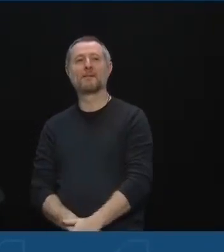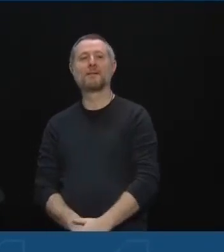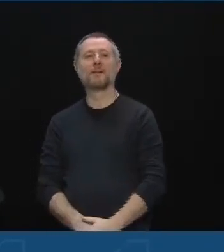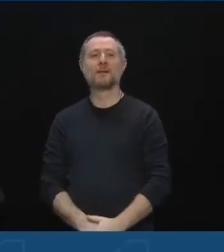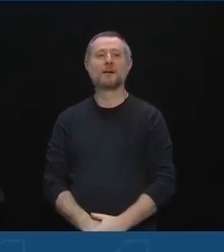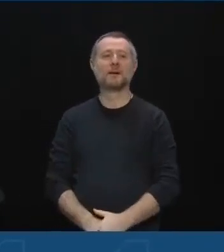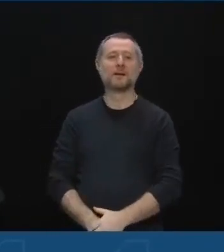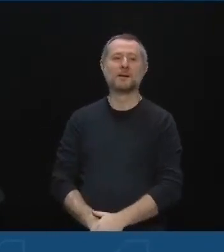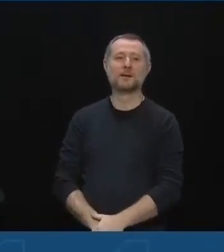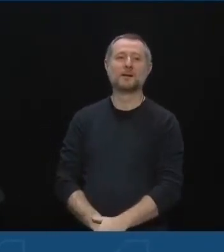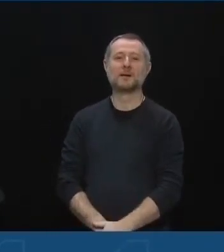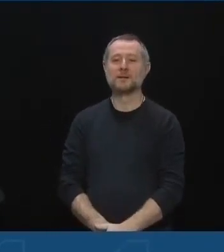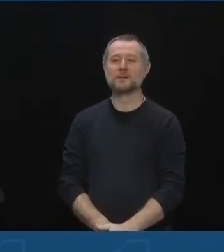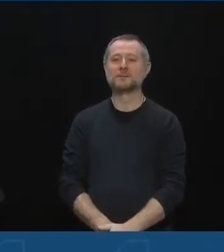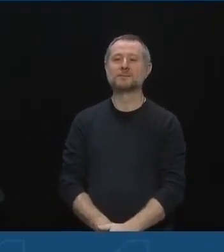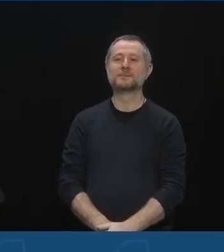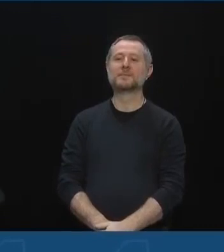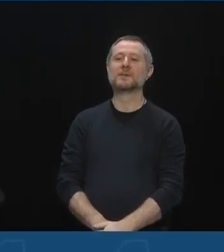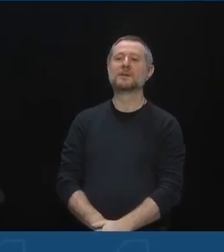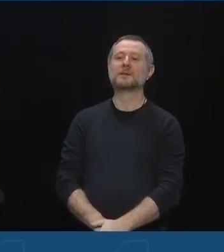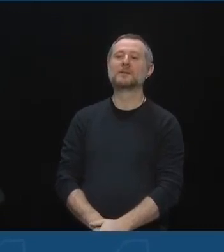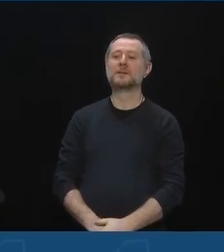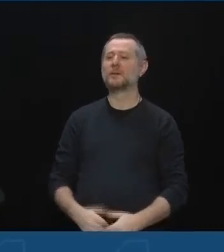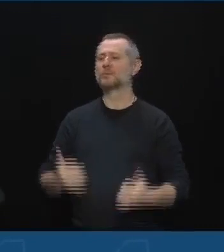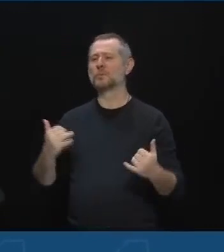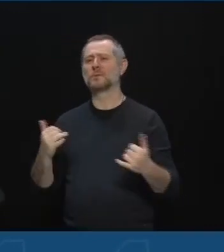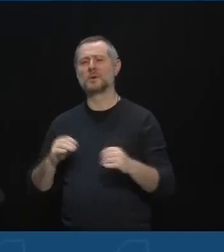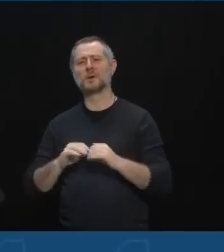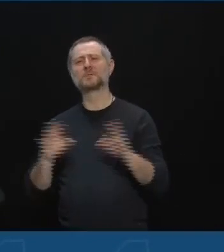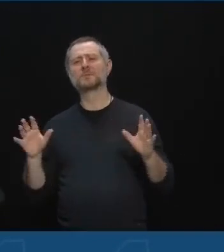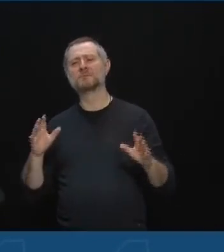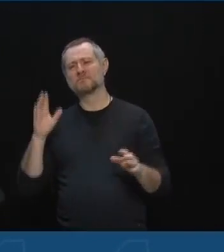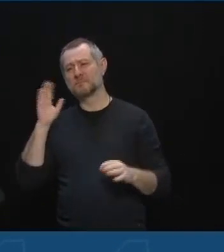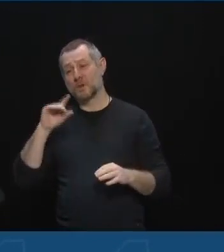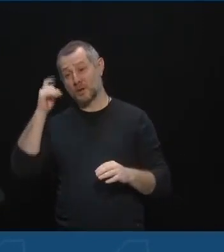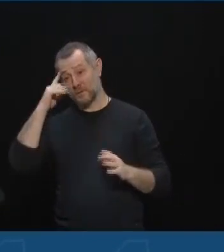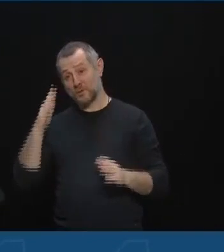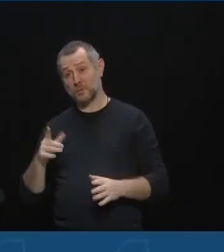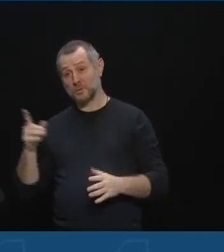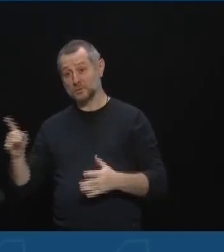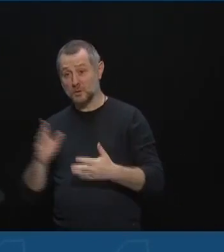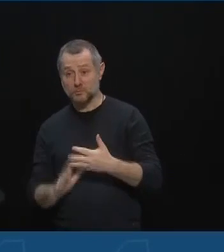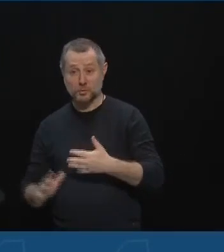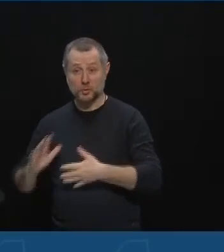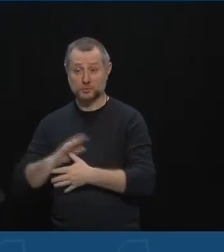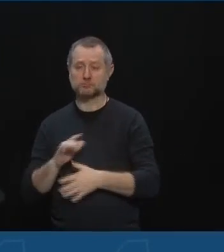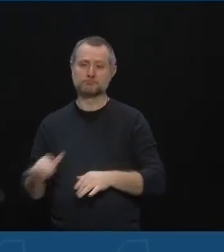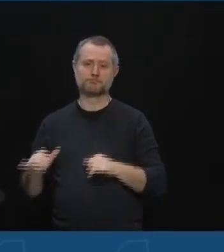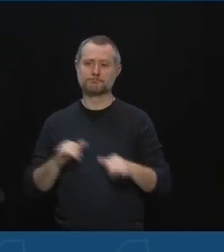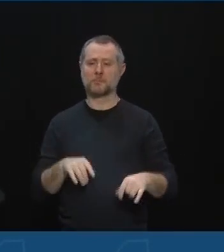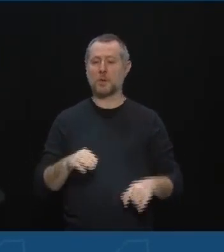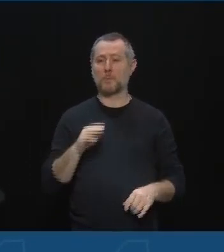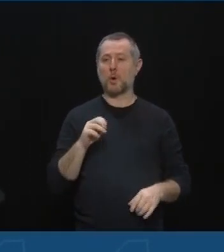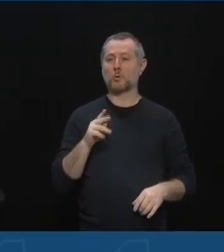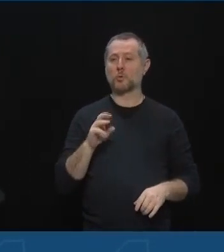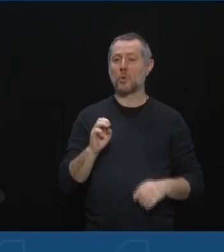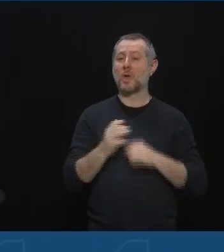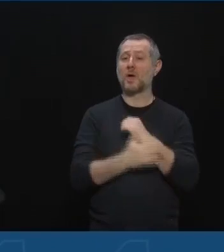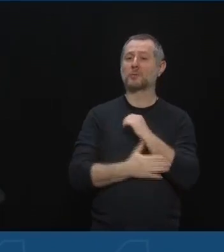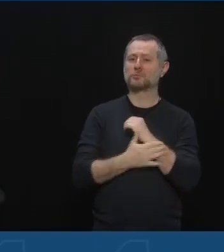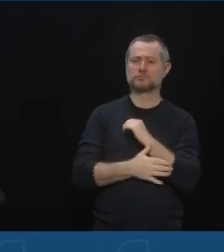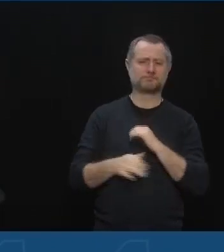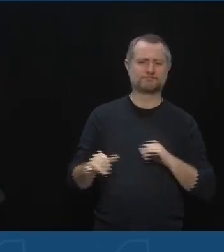Today made clear that Governor Hochul's priorities are Monroe County's priorities. Public safety, economic and workforce development, public health,